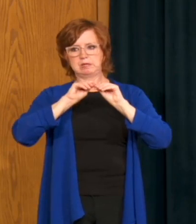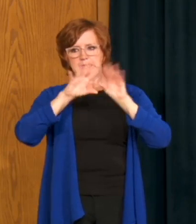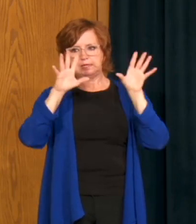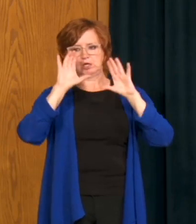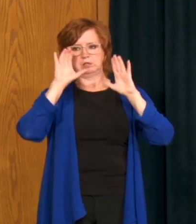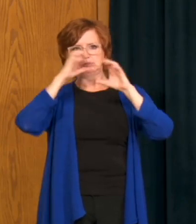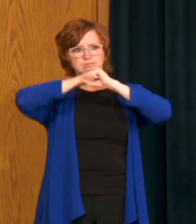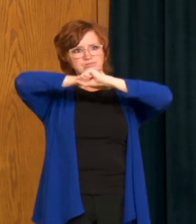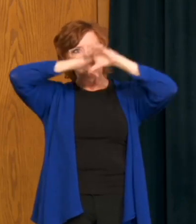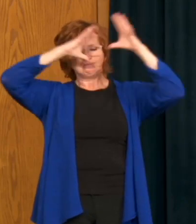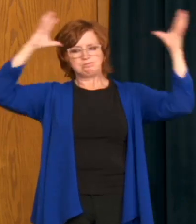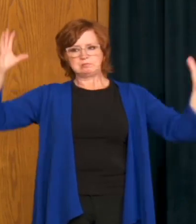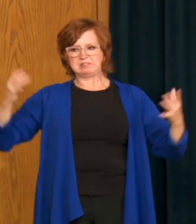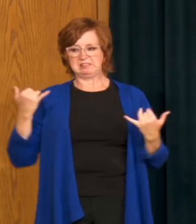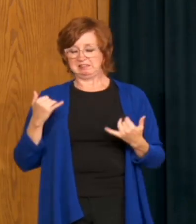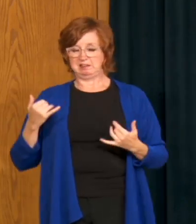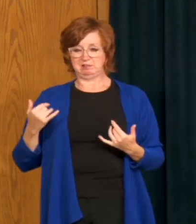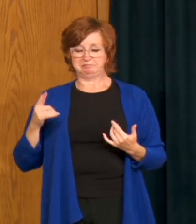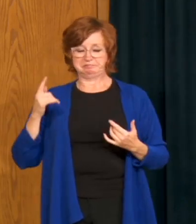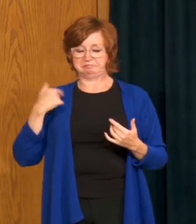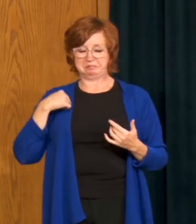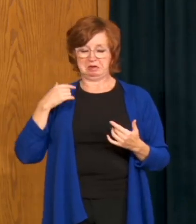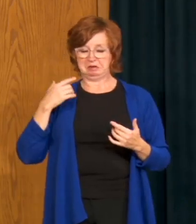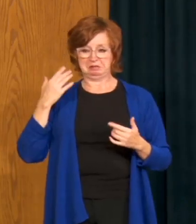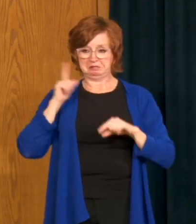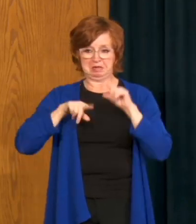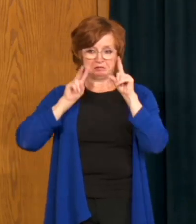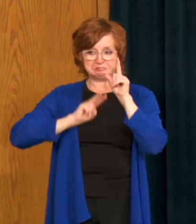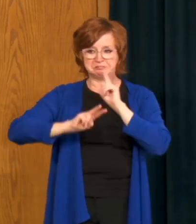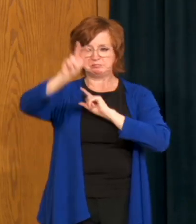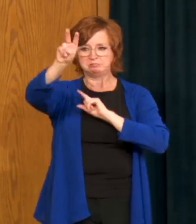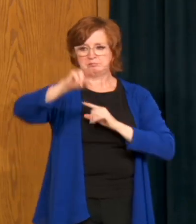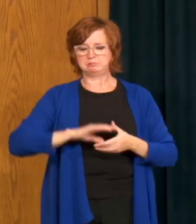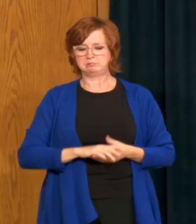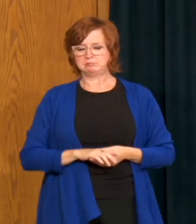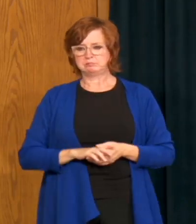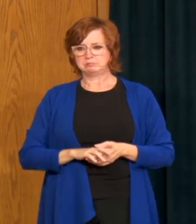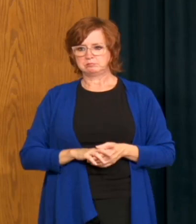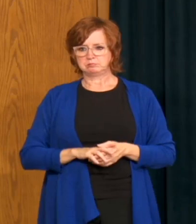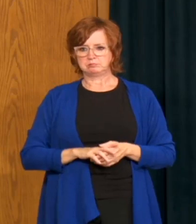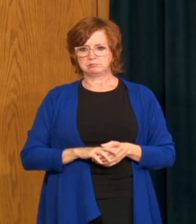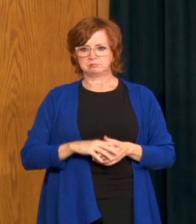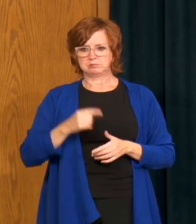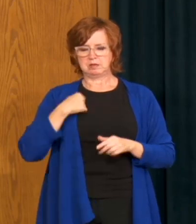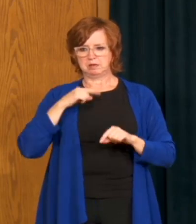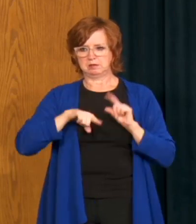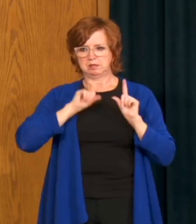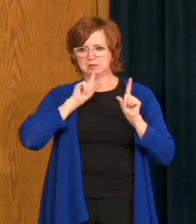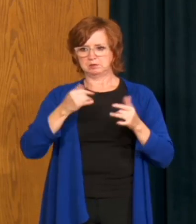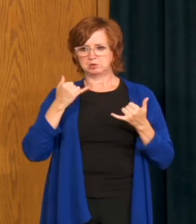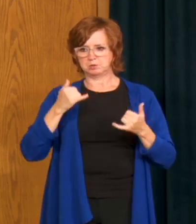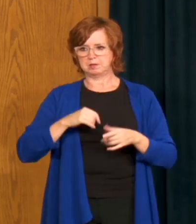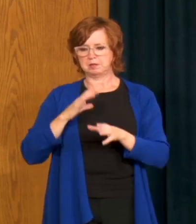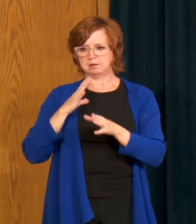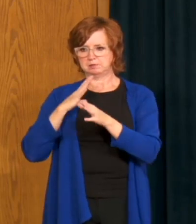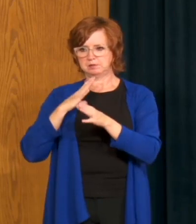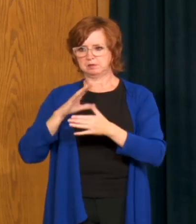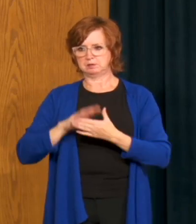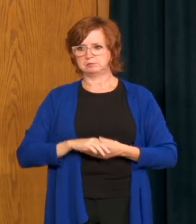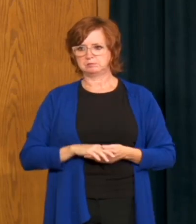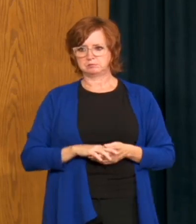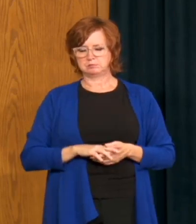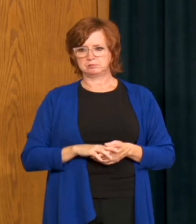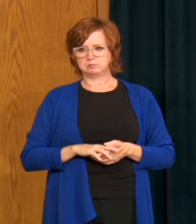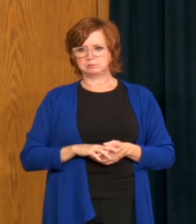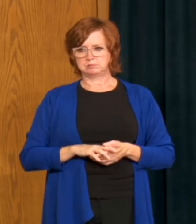be. So without knowing exactly what all entails on there, I most certainly wouldn't provide an answer on that right now.